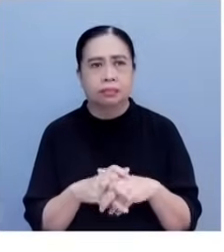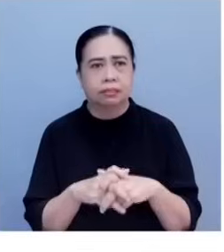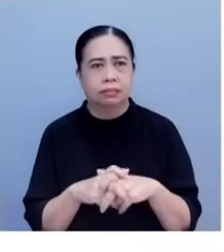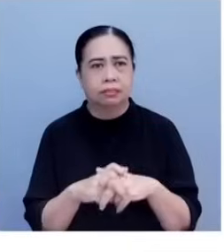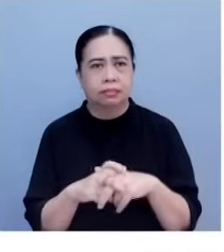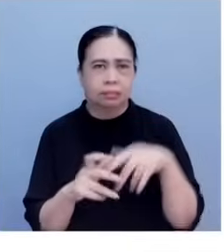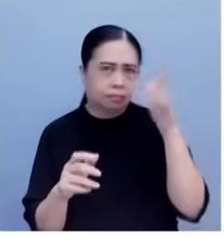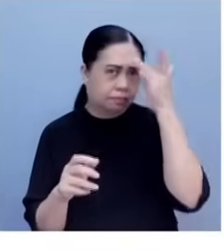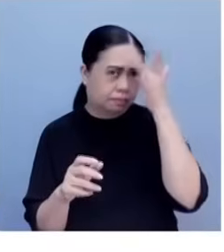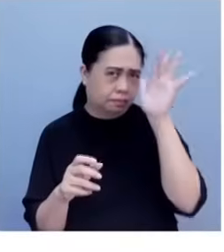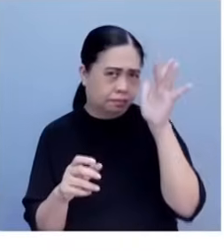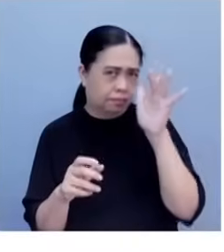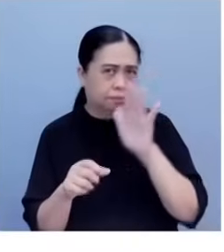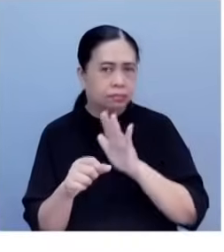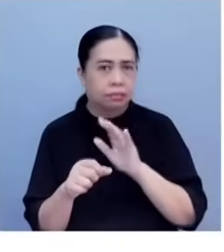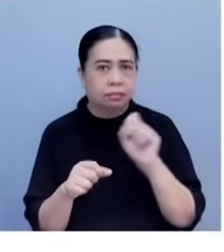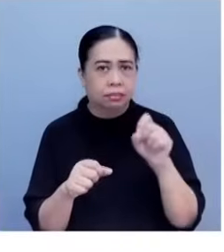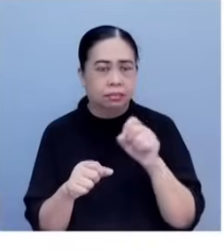intelligent in a way that